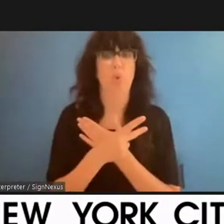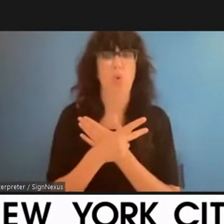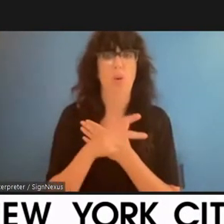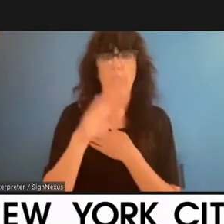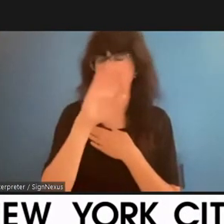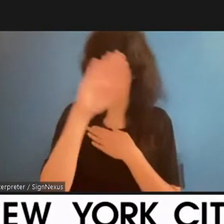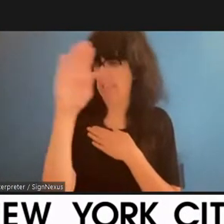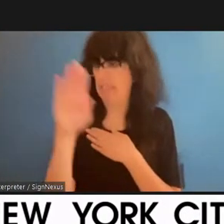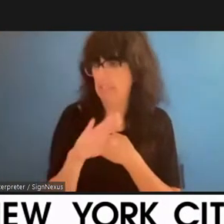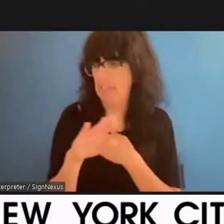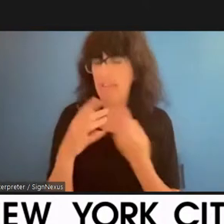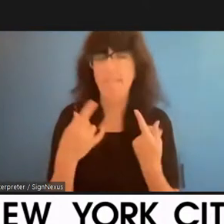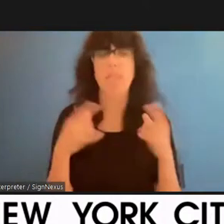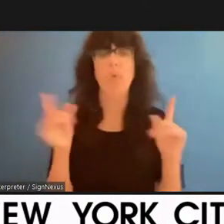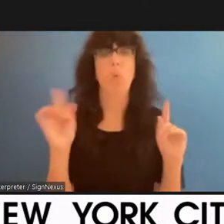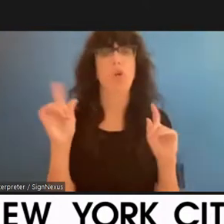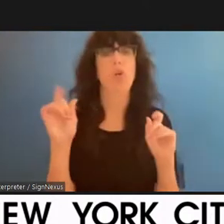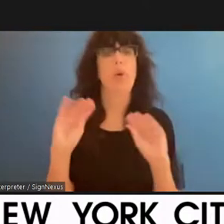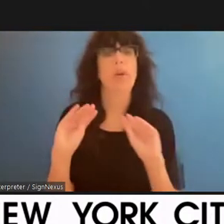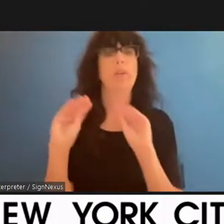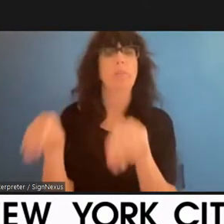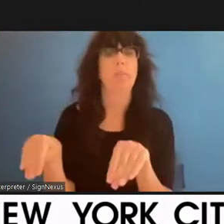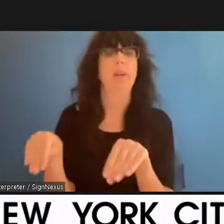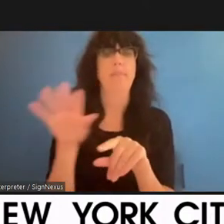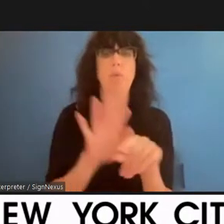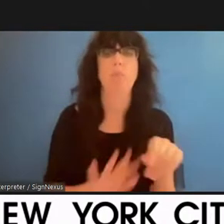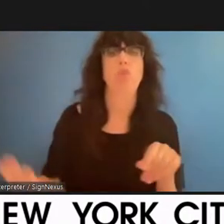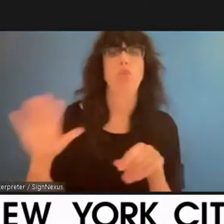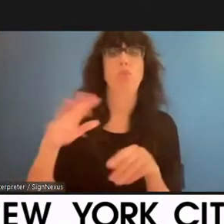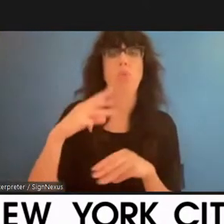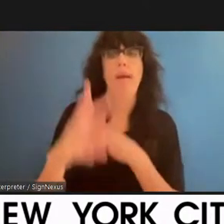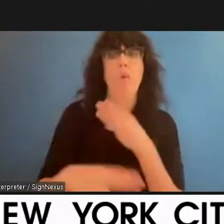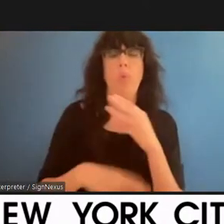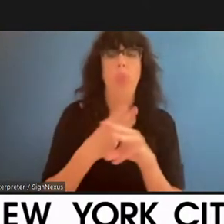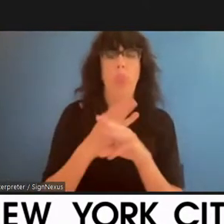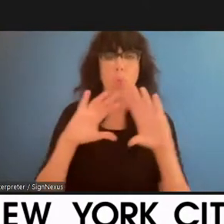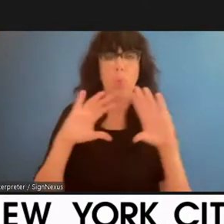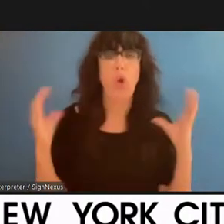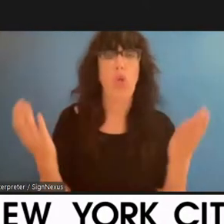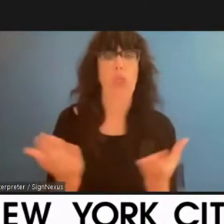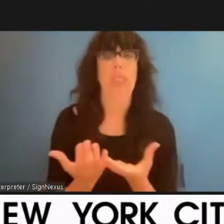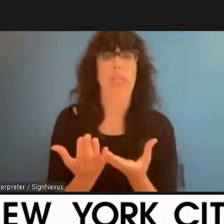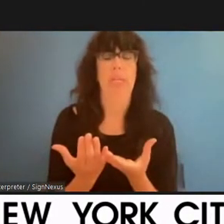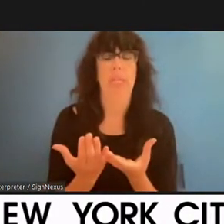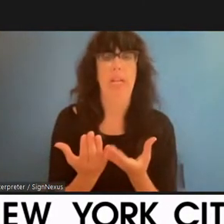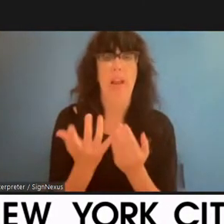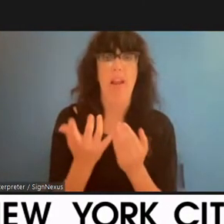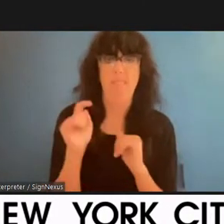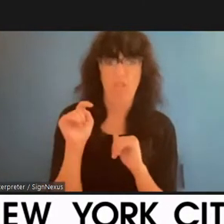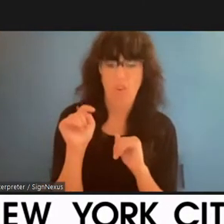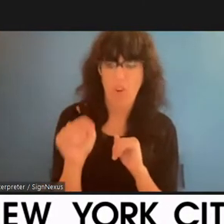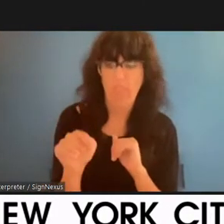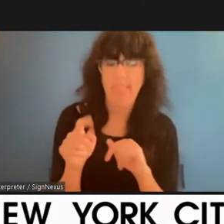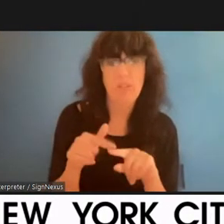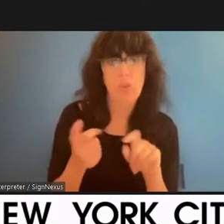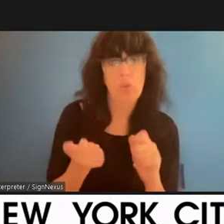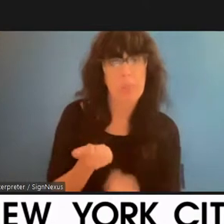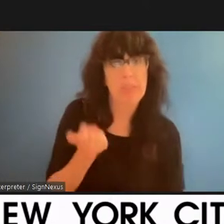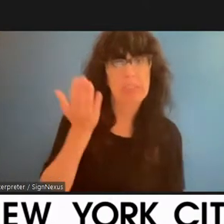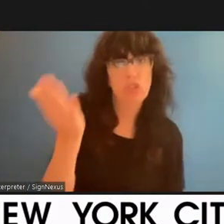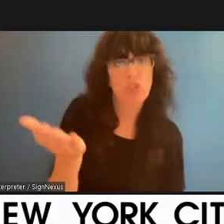wherever it has been implemented around the world and for this to be put forward as a a